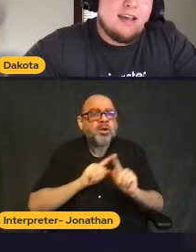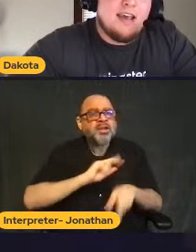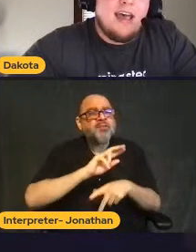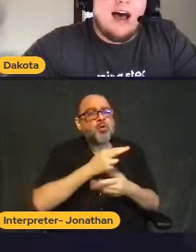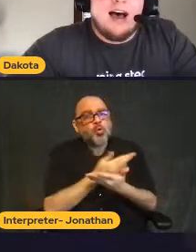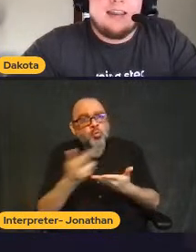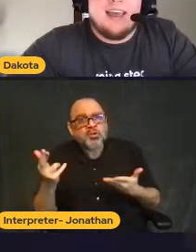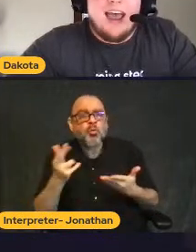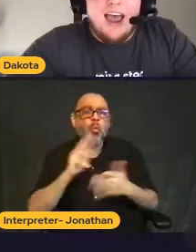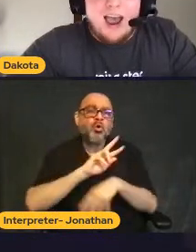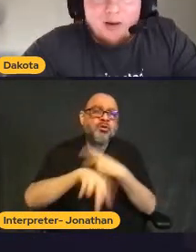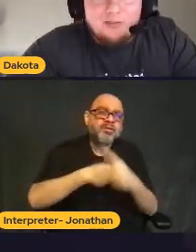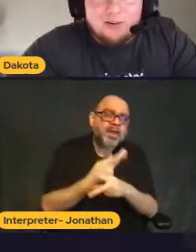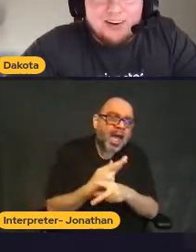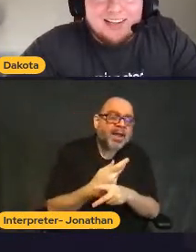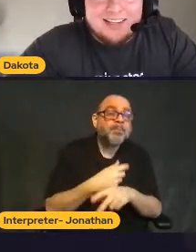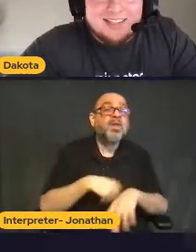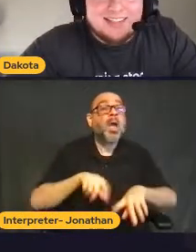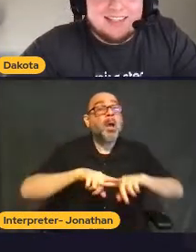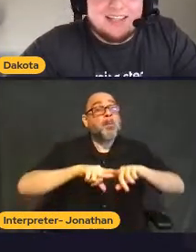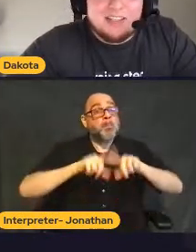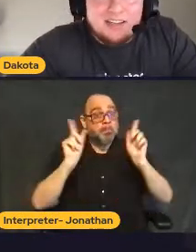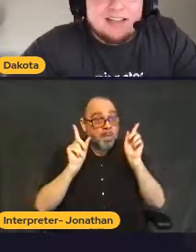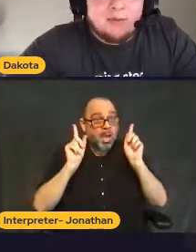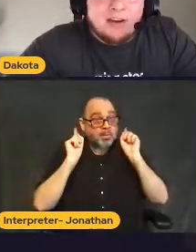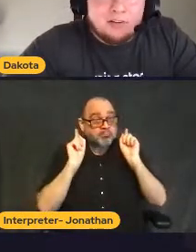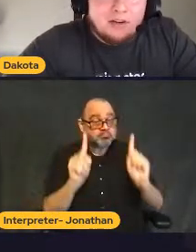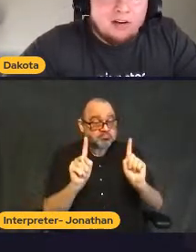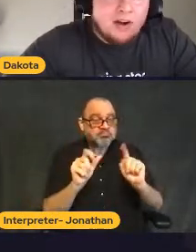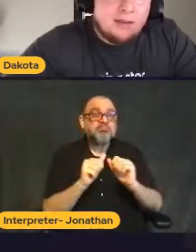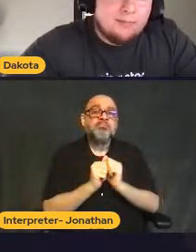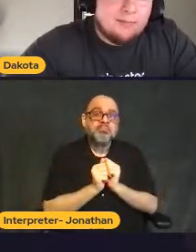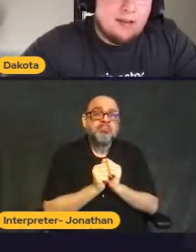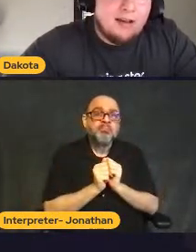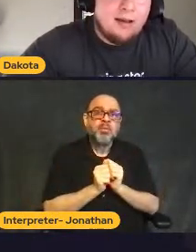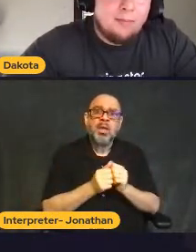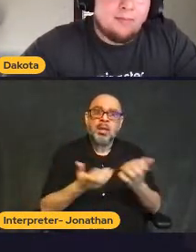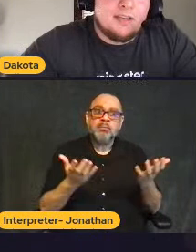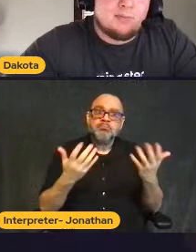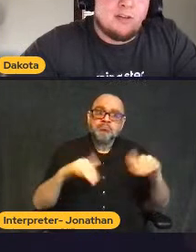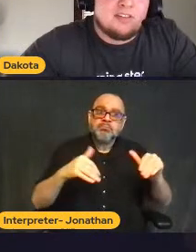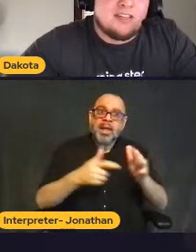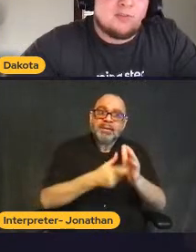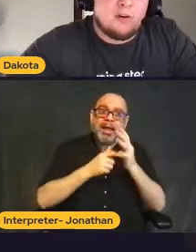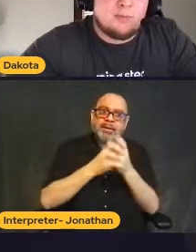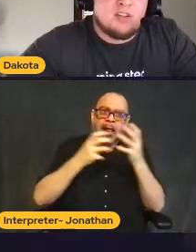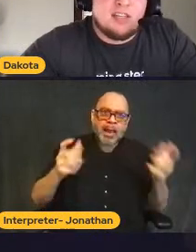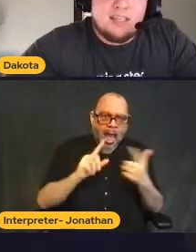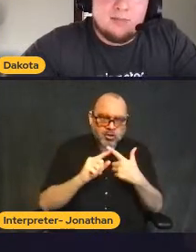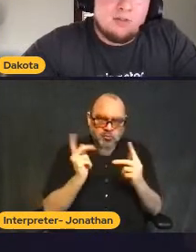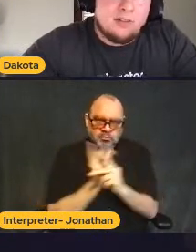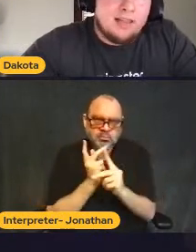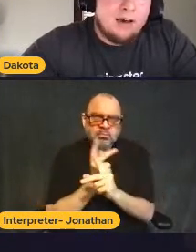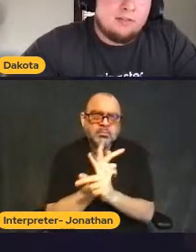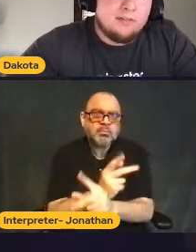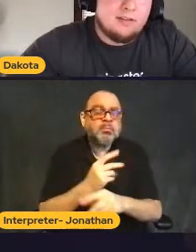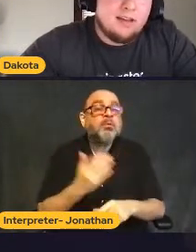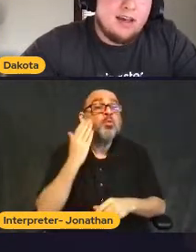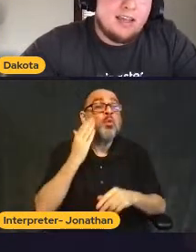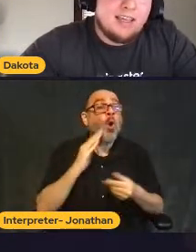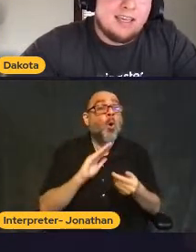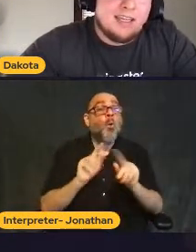ARNs. However, it's not without a learning curve, right? It's one of those things where, especially like teams new to the